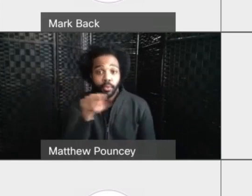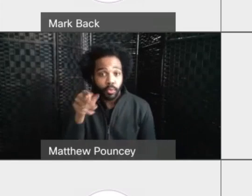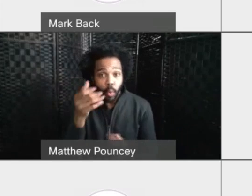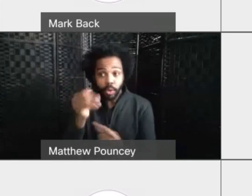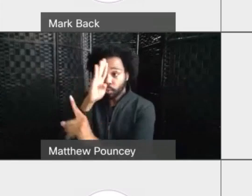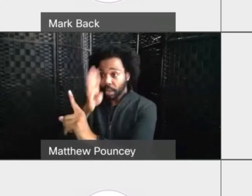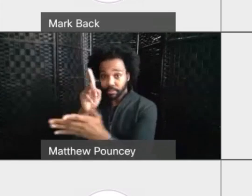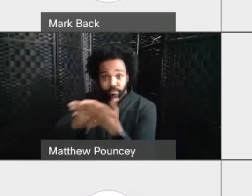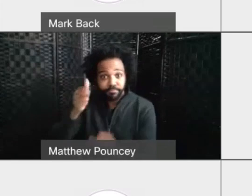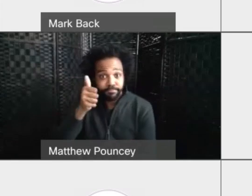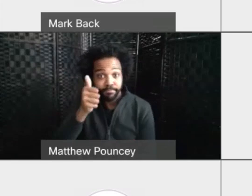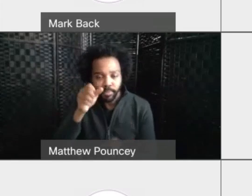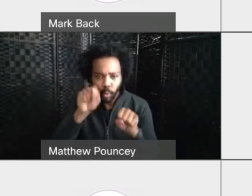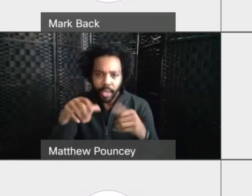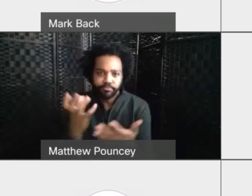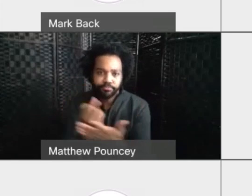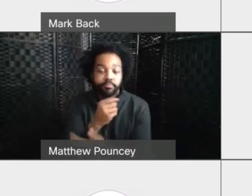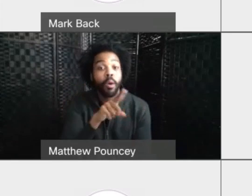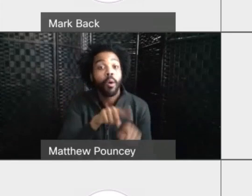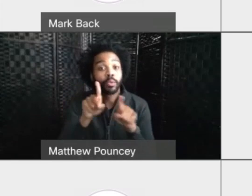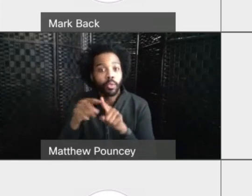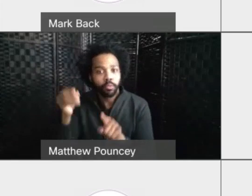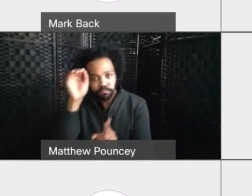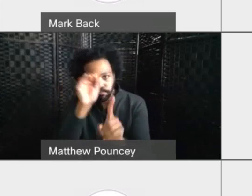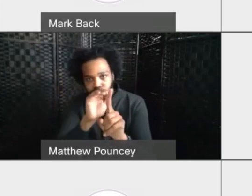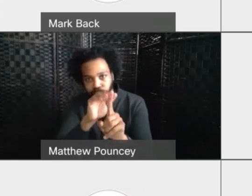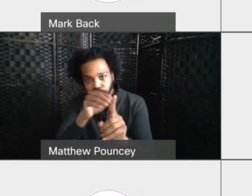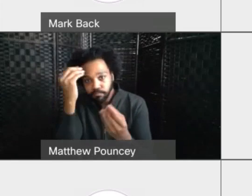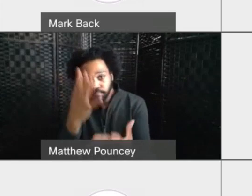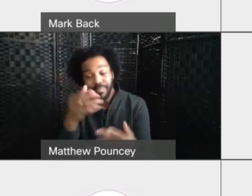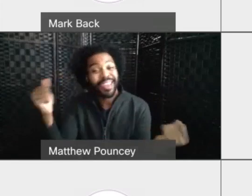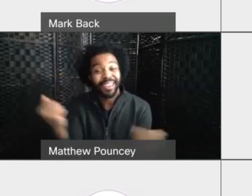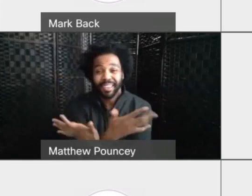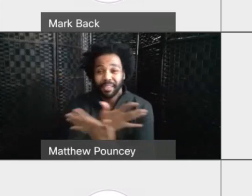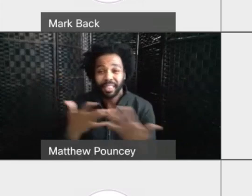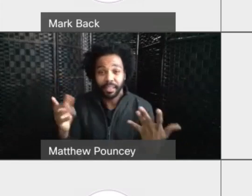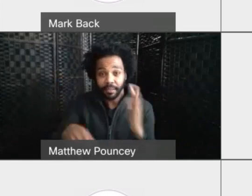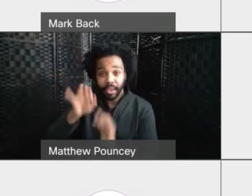there. Also, just as a reminder, all of this guidance can be found at